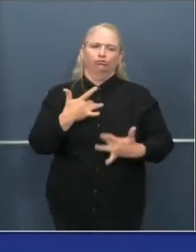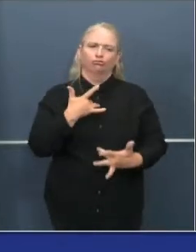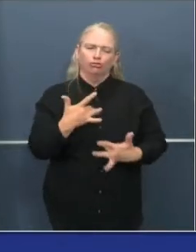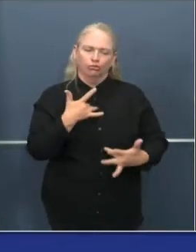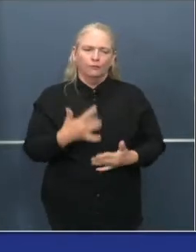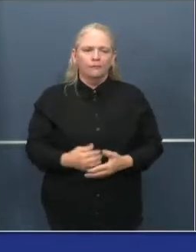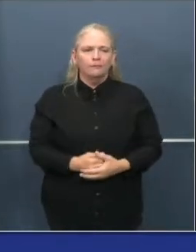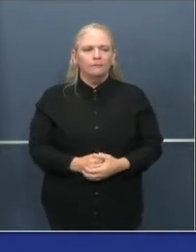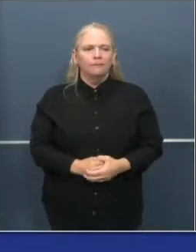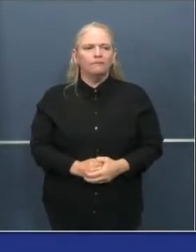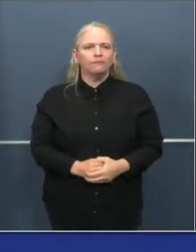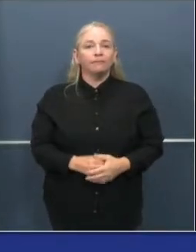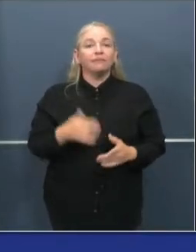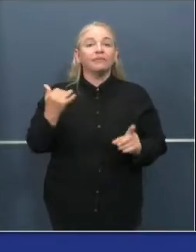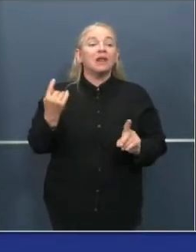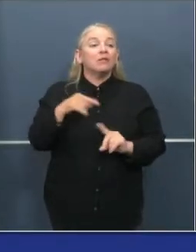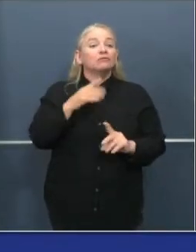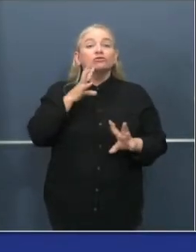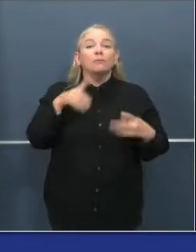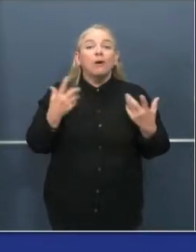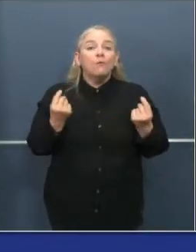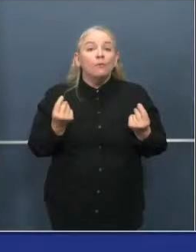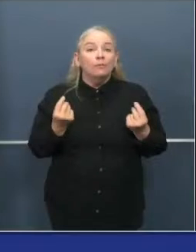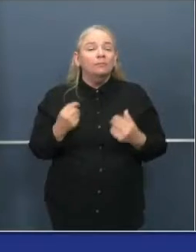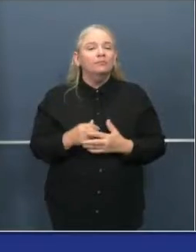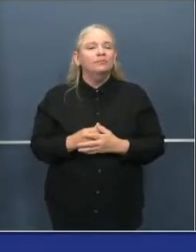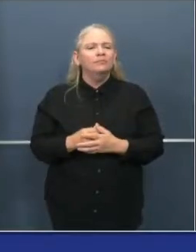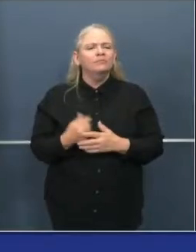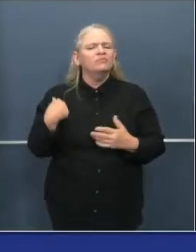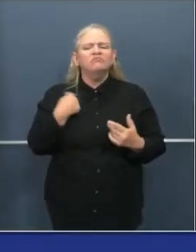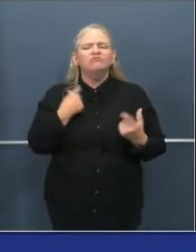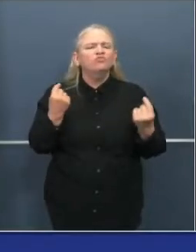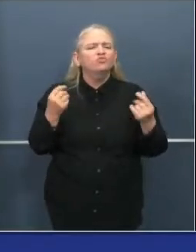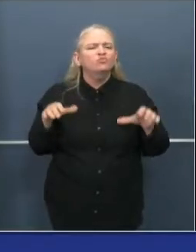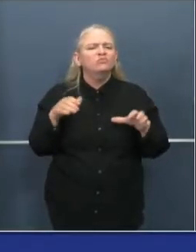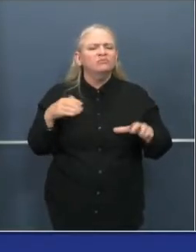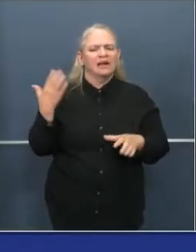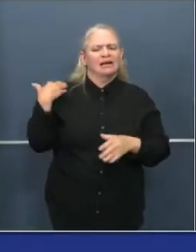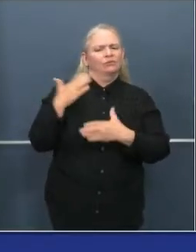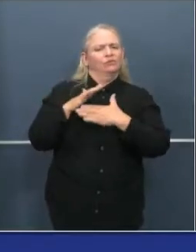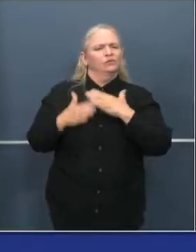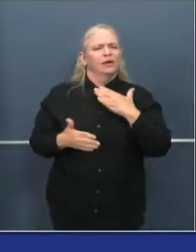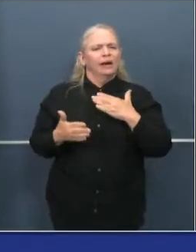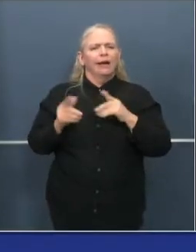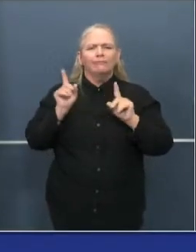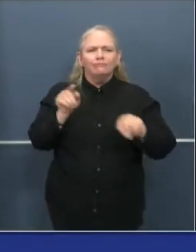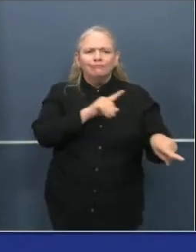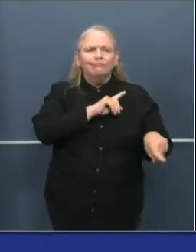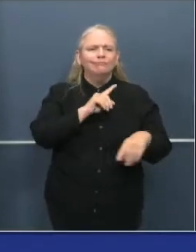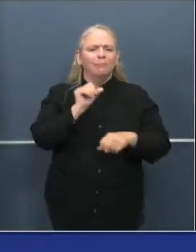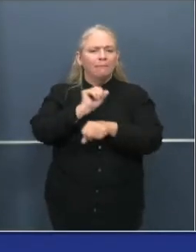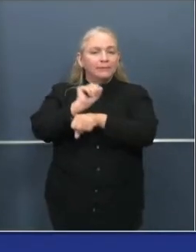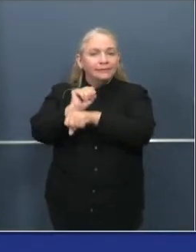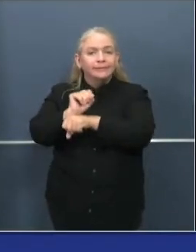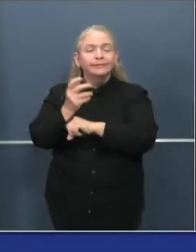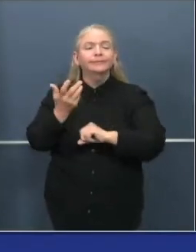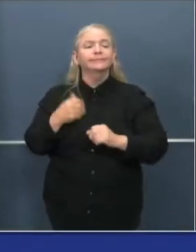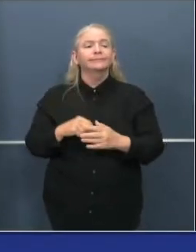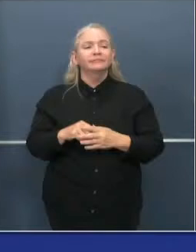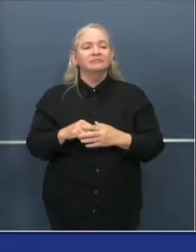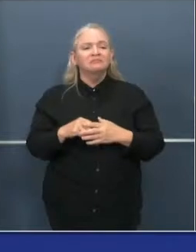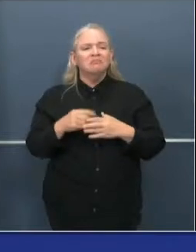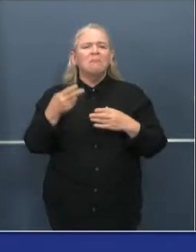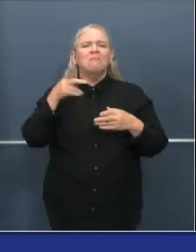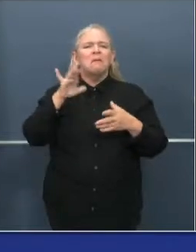activities in particular, but more broadly, activities that are indoors, we want to move them outdoors. And we've done